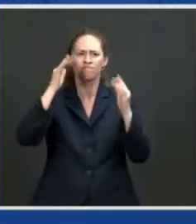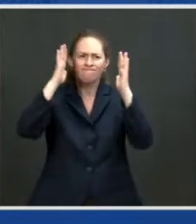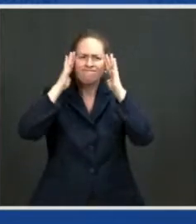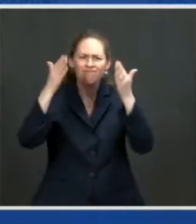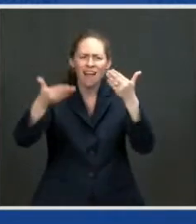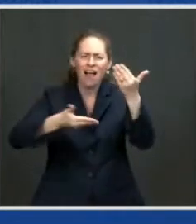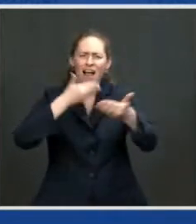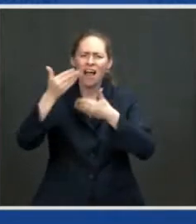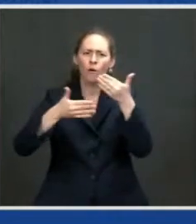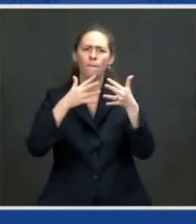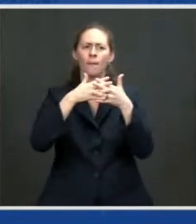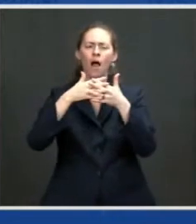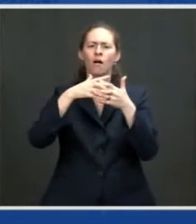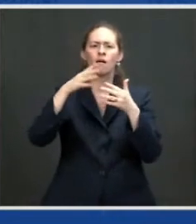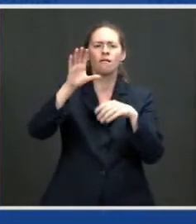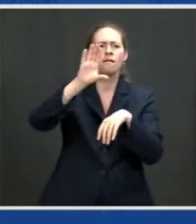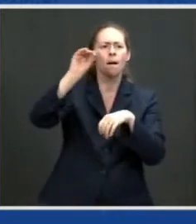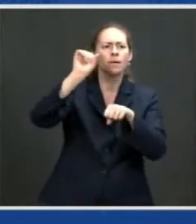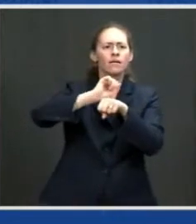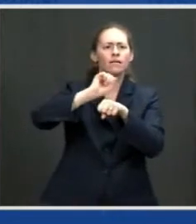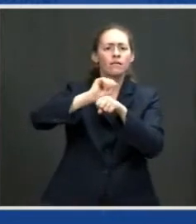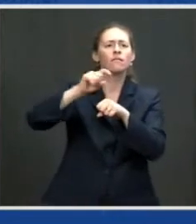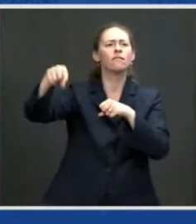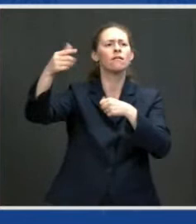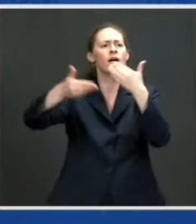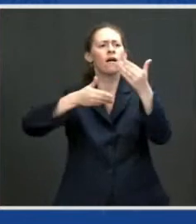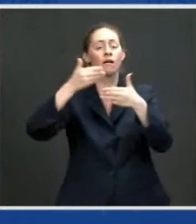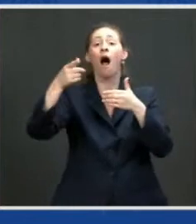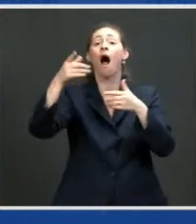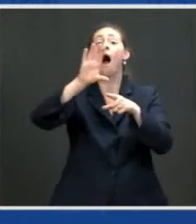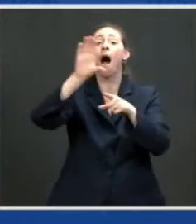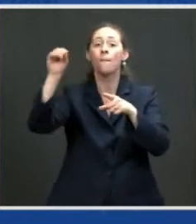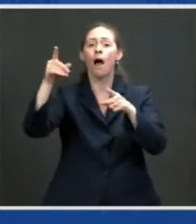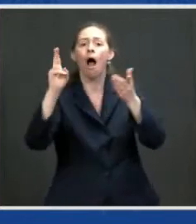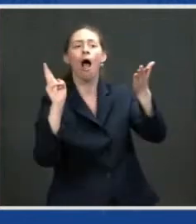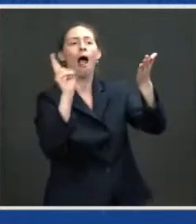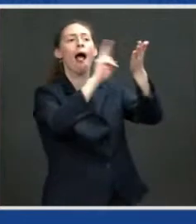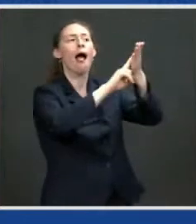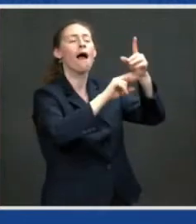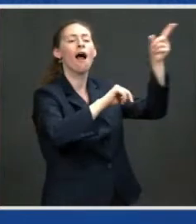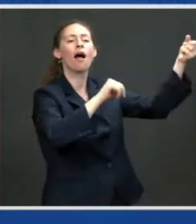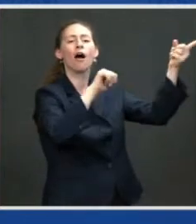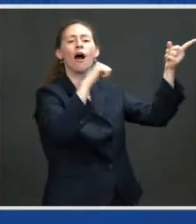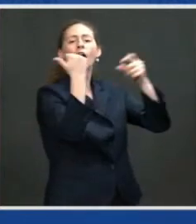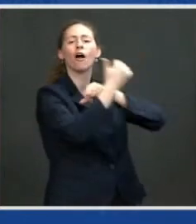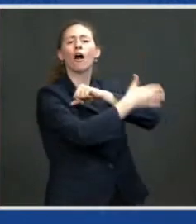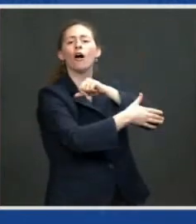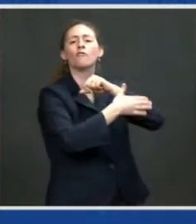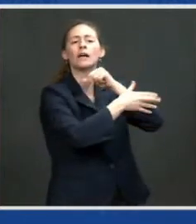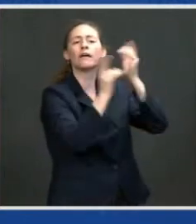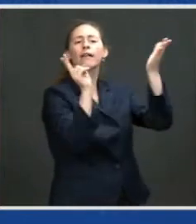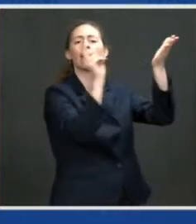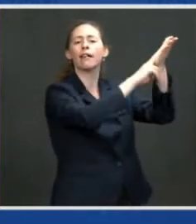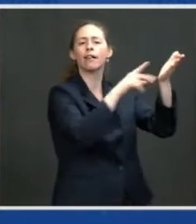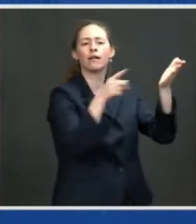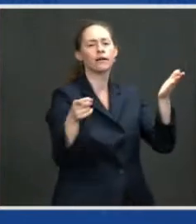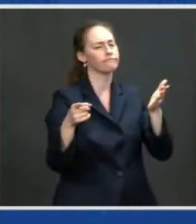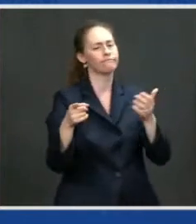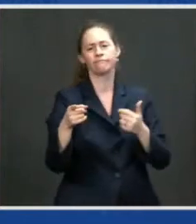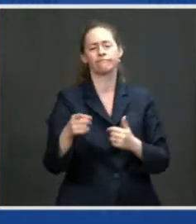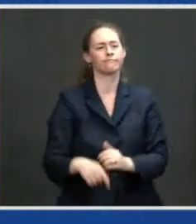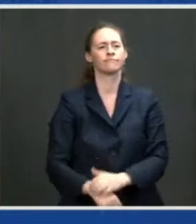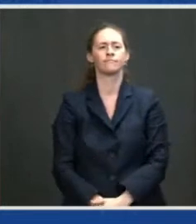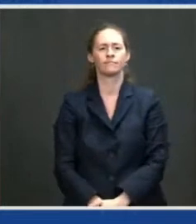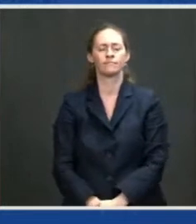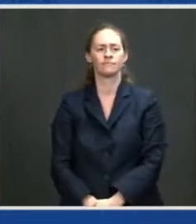their downstream product can all be foreign. All you got to do is get that particular agency to say, you got an exception. We